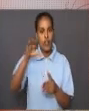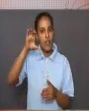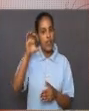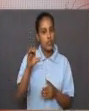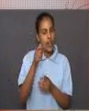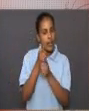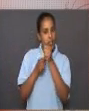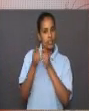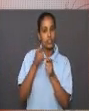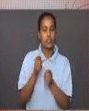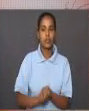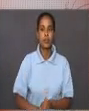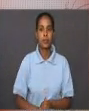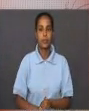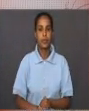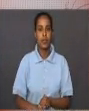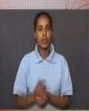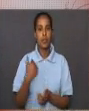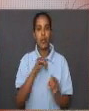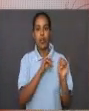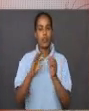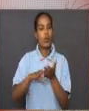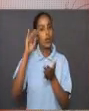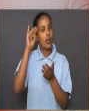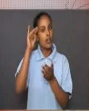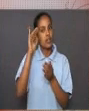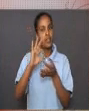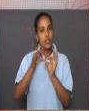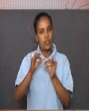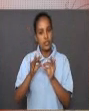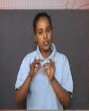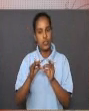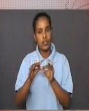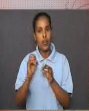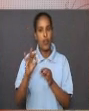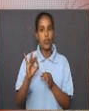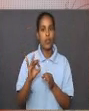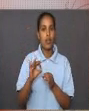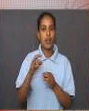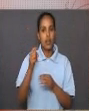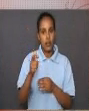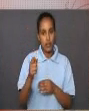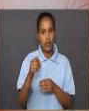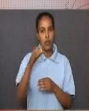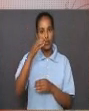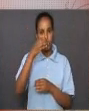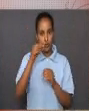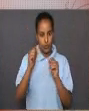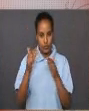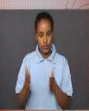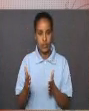of attraction. You have also learned the definitions of rate of